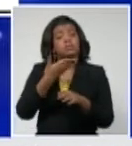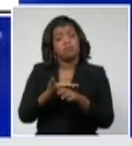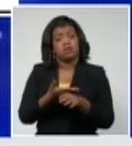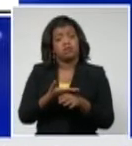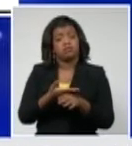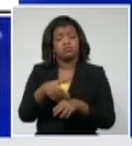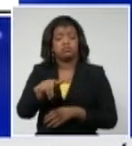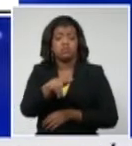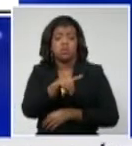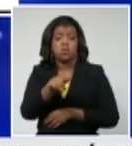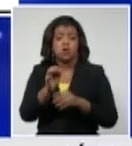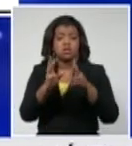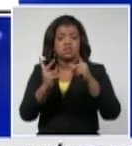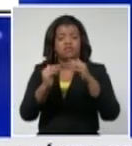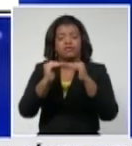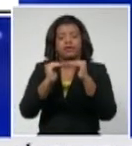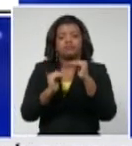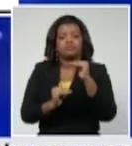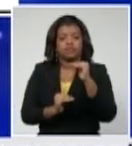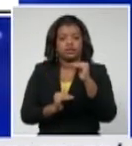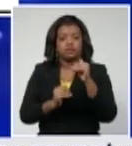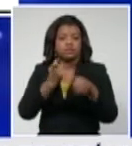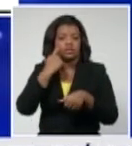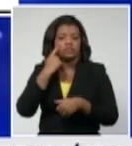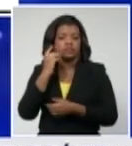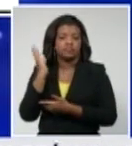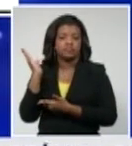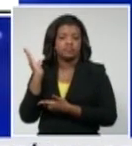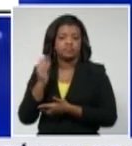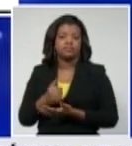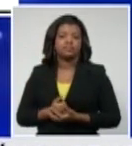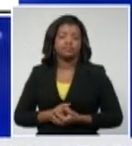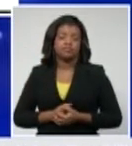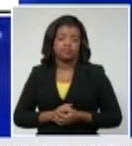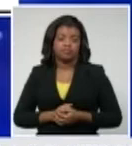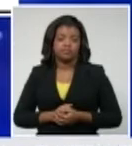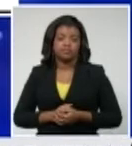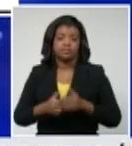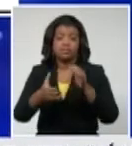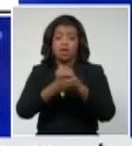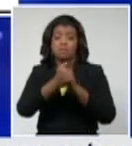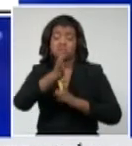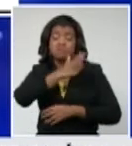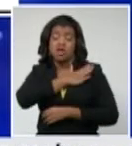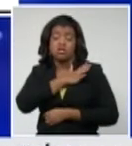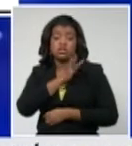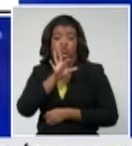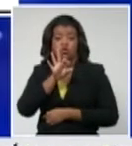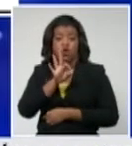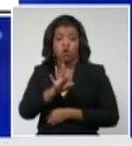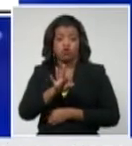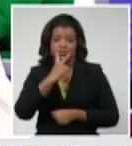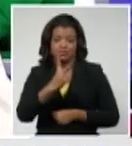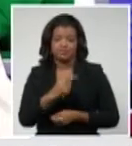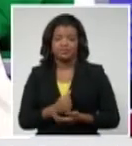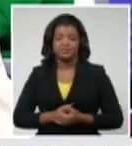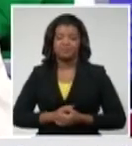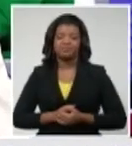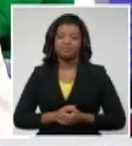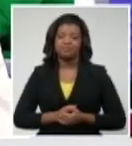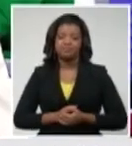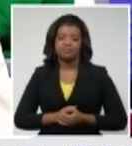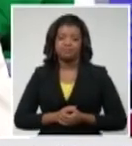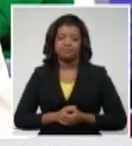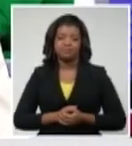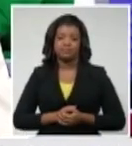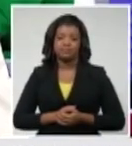September, 6 in October, and 3 thus far this month. This week, 60,083 samples